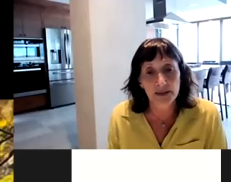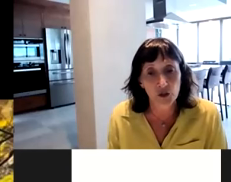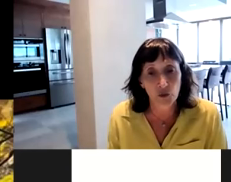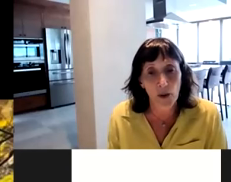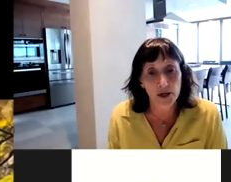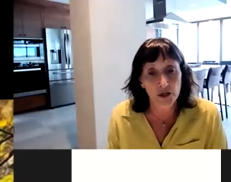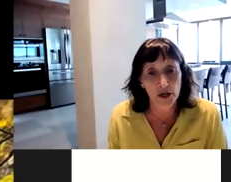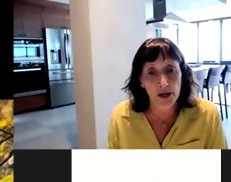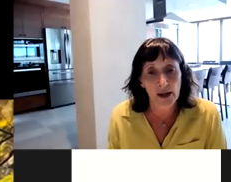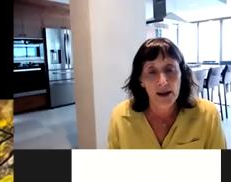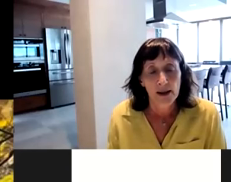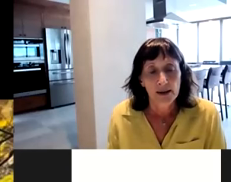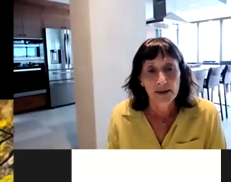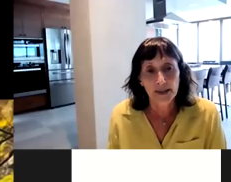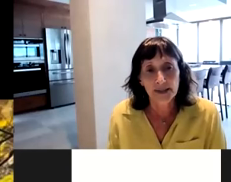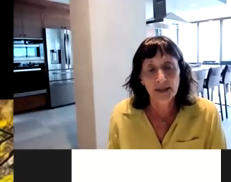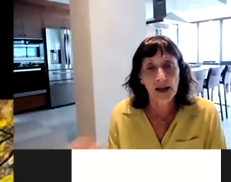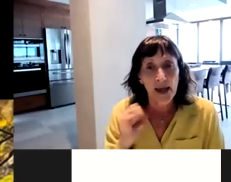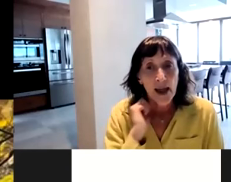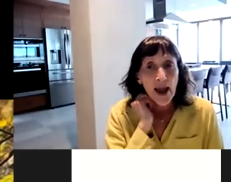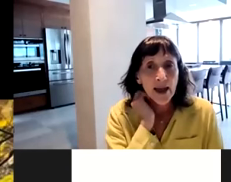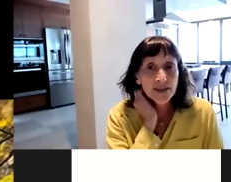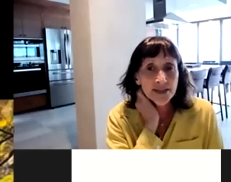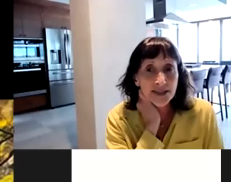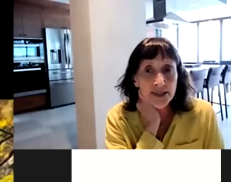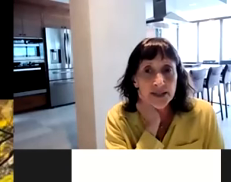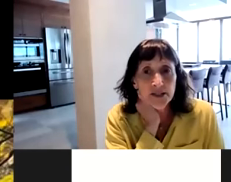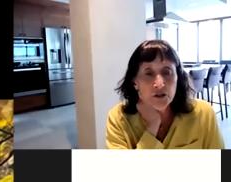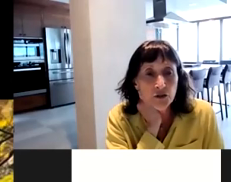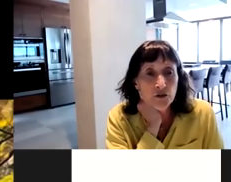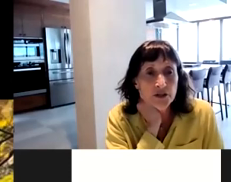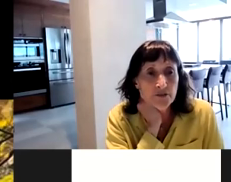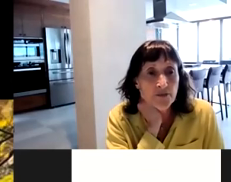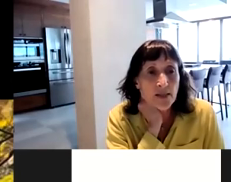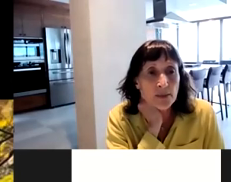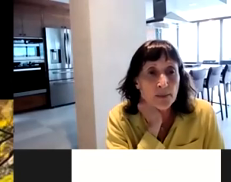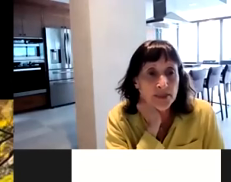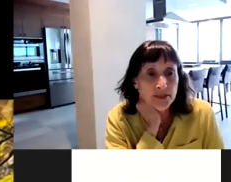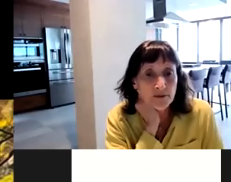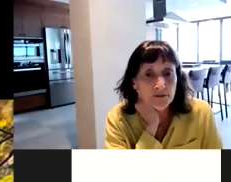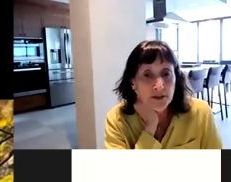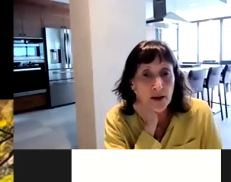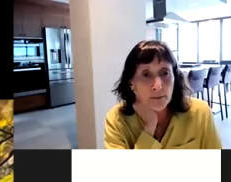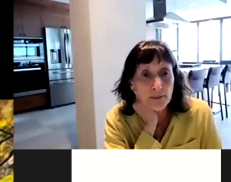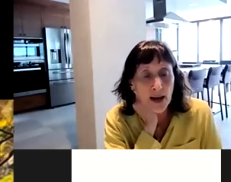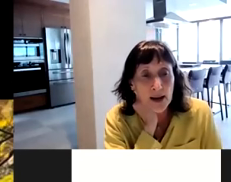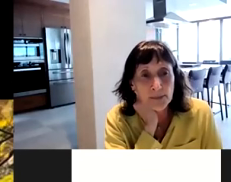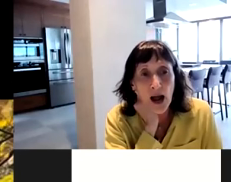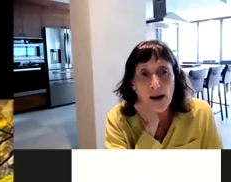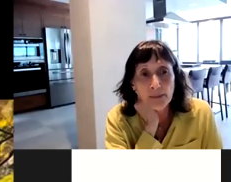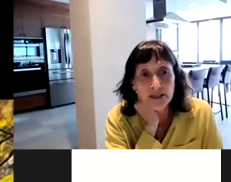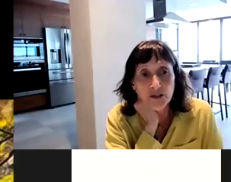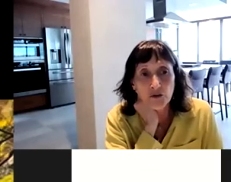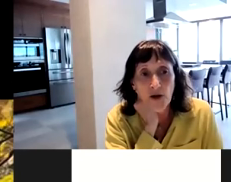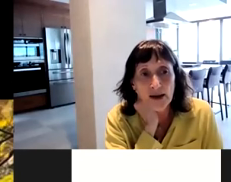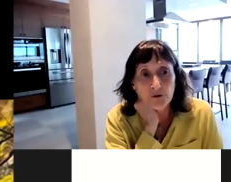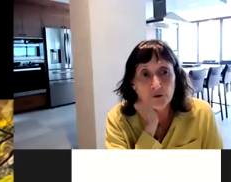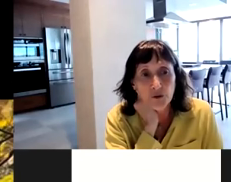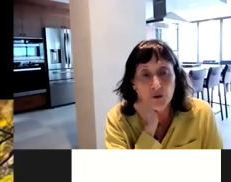life-threatening situation. Next slide. And this leads to the development of some